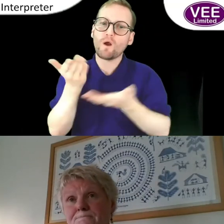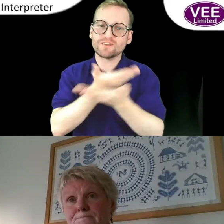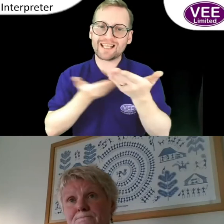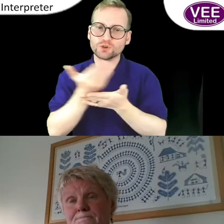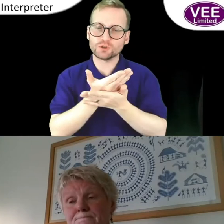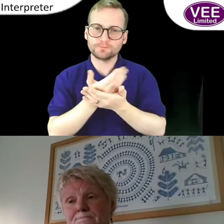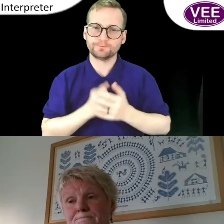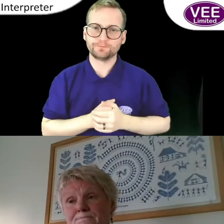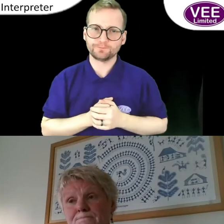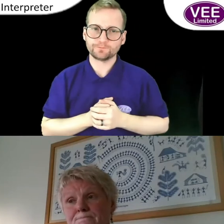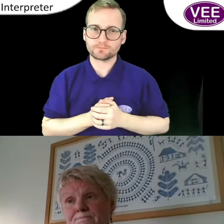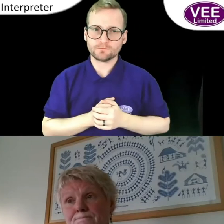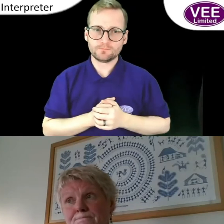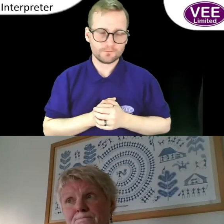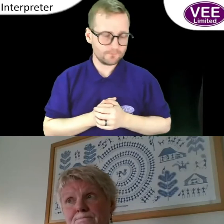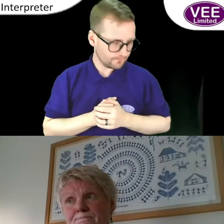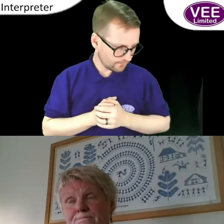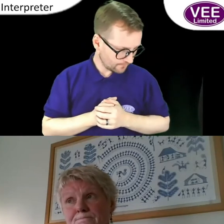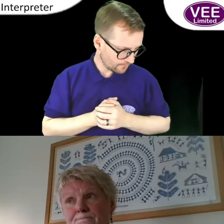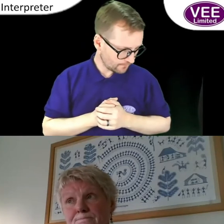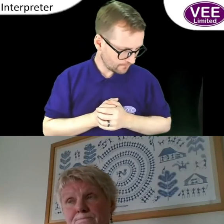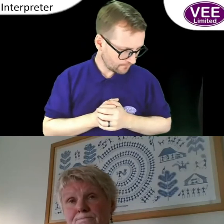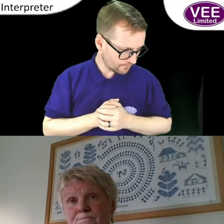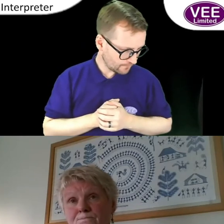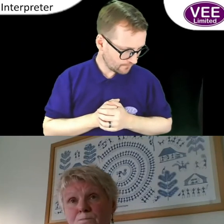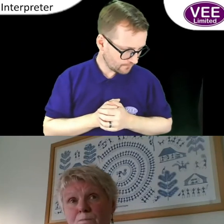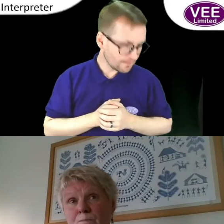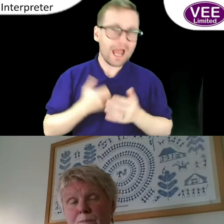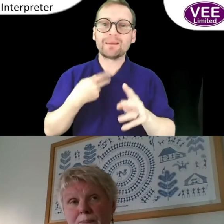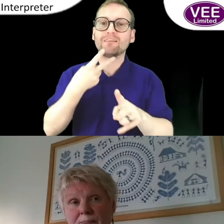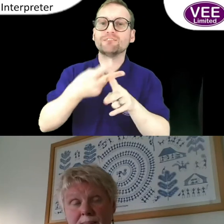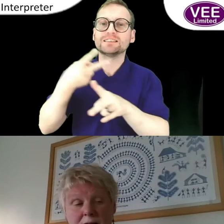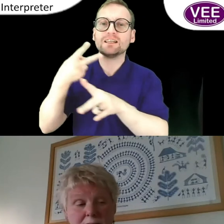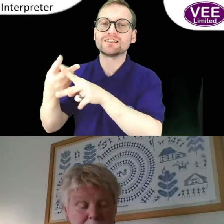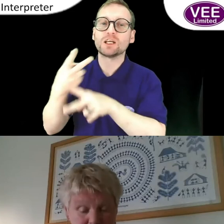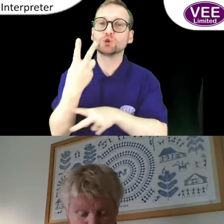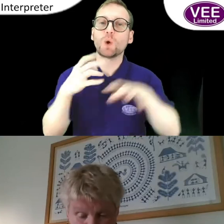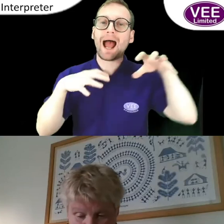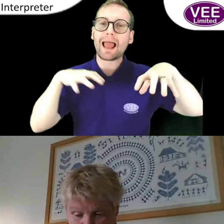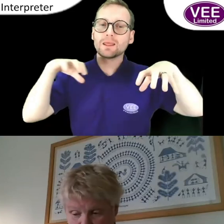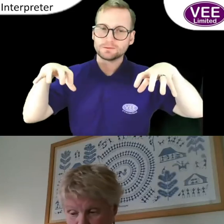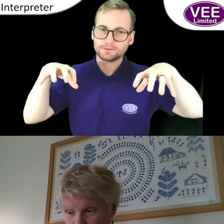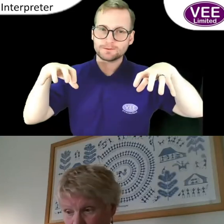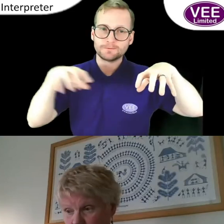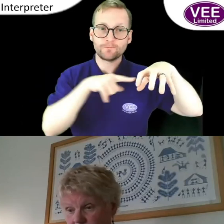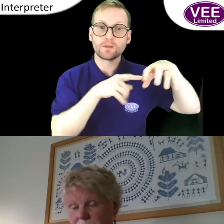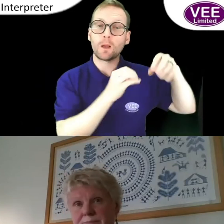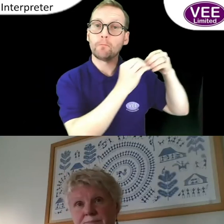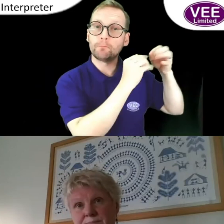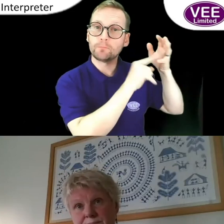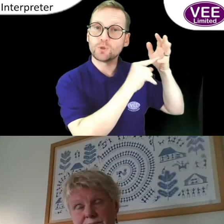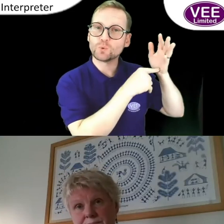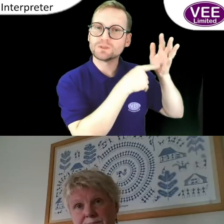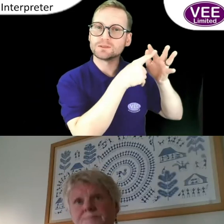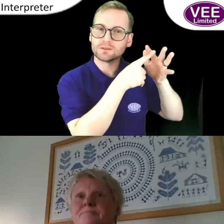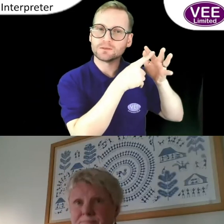actually may follow, that is, I have visited two islands, the Isle of Bute and the